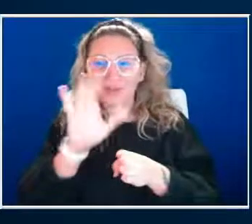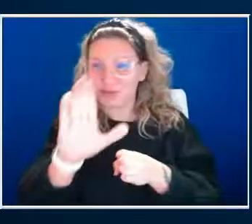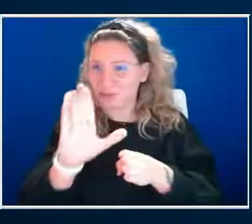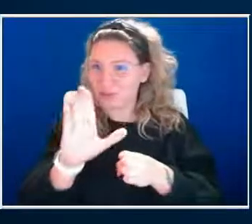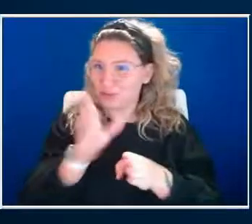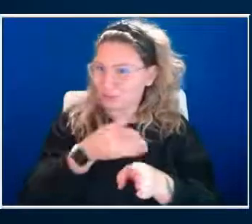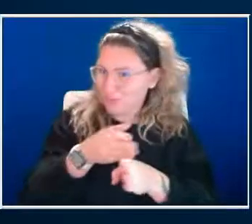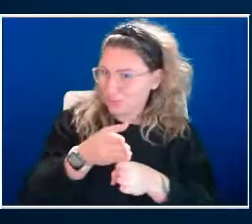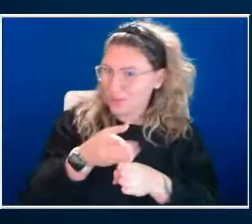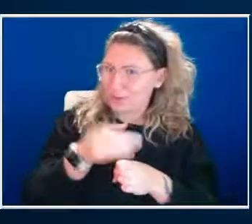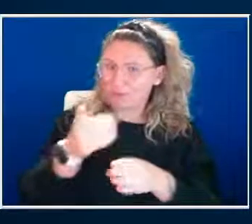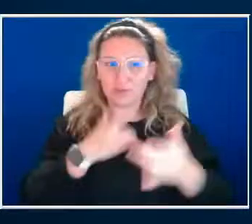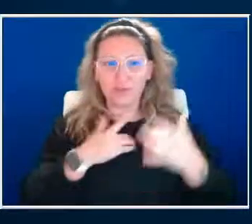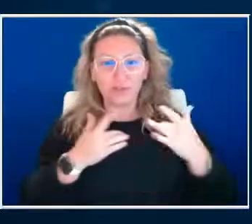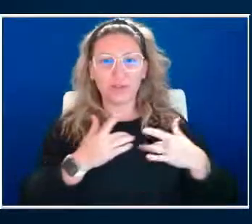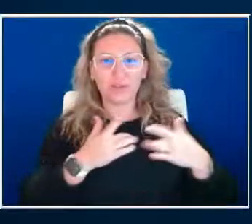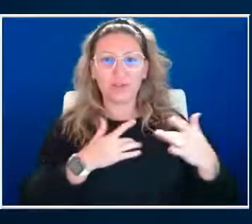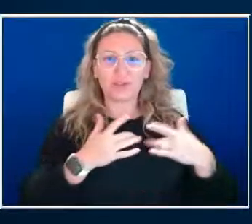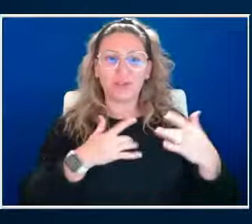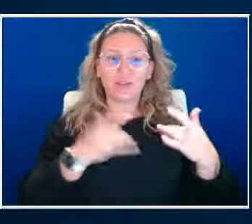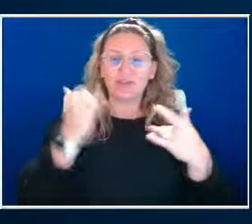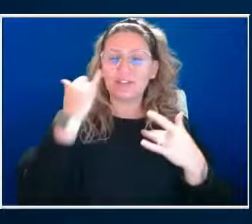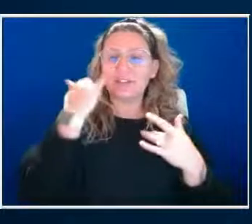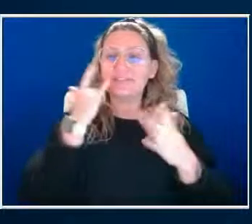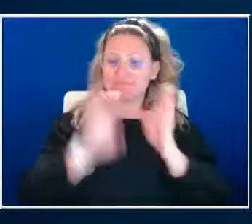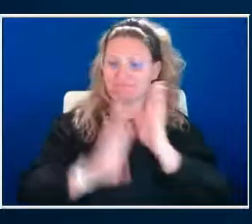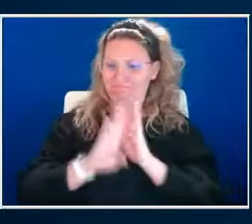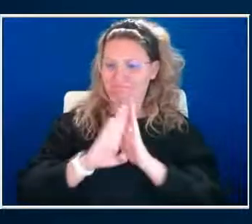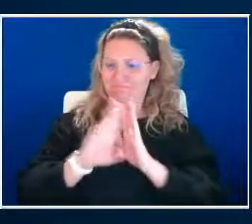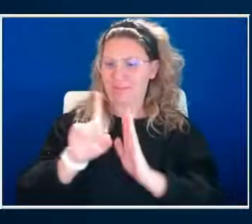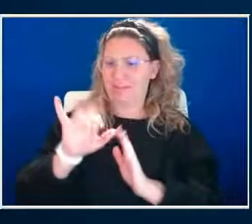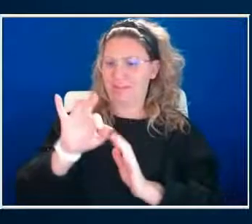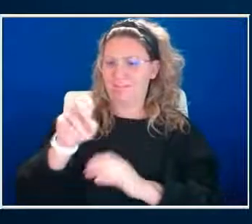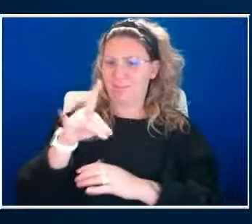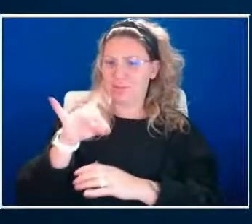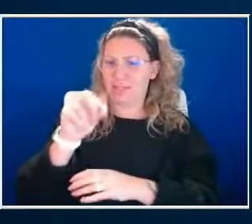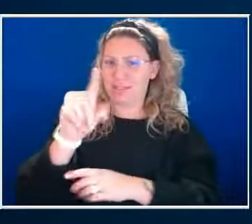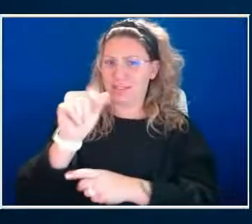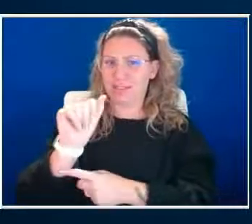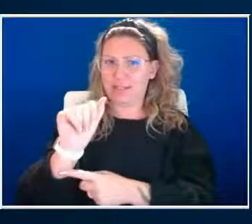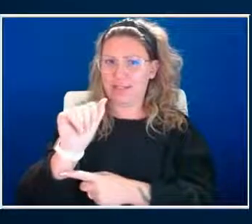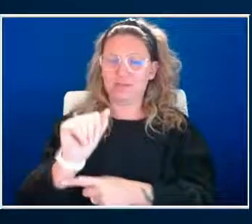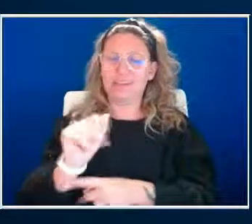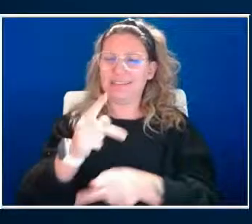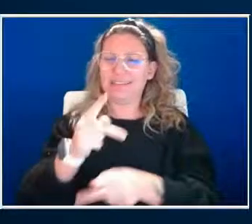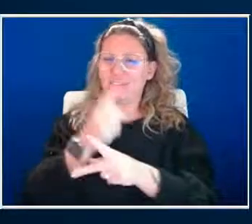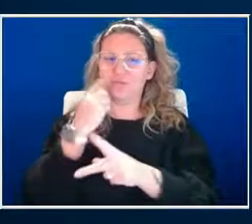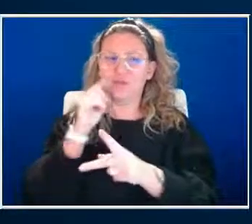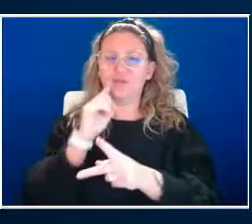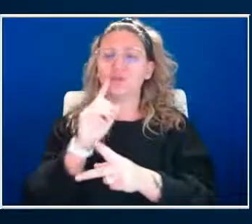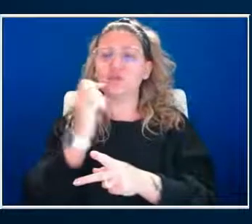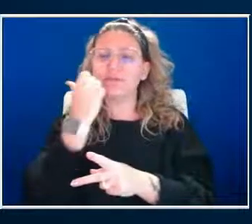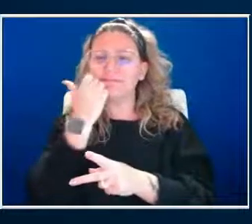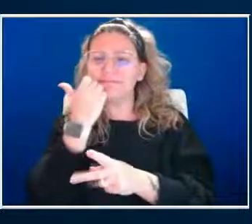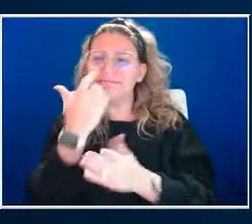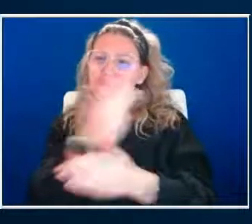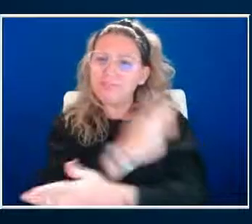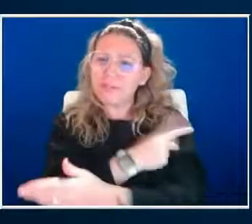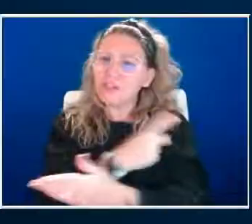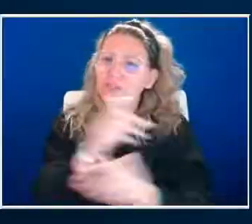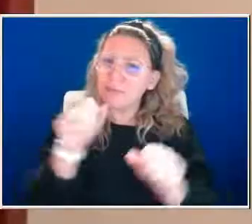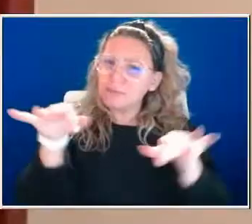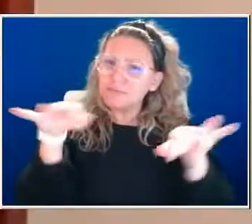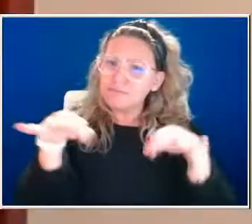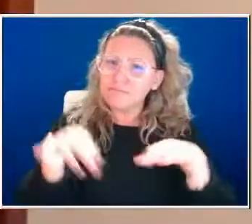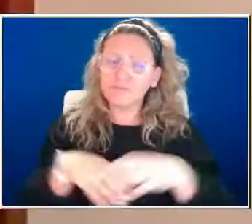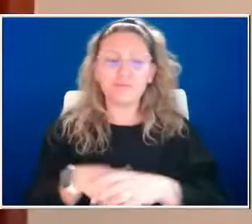concerned that if you developed lymphedema, that it would affect your ability to care for your dental patients. Tell us about that. Yeah,